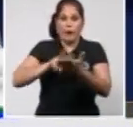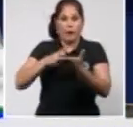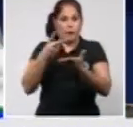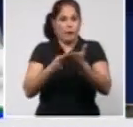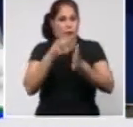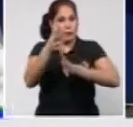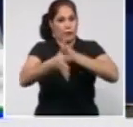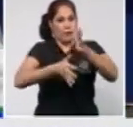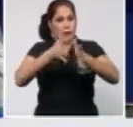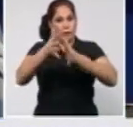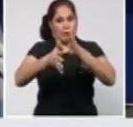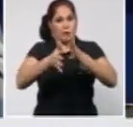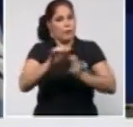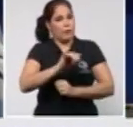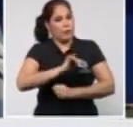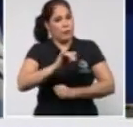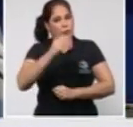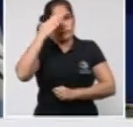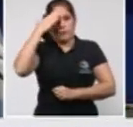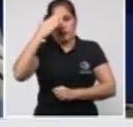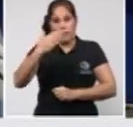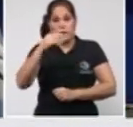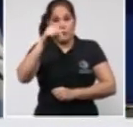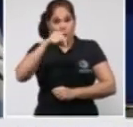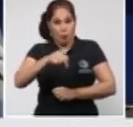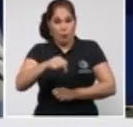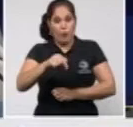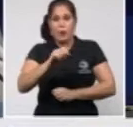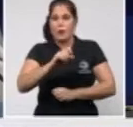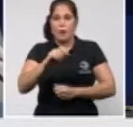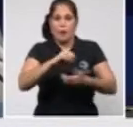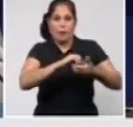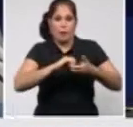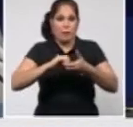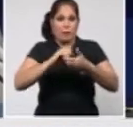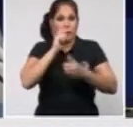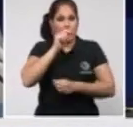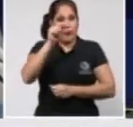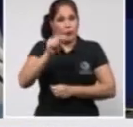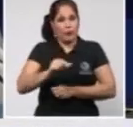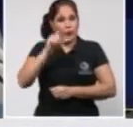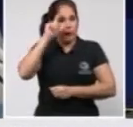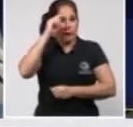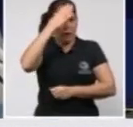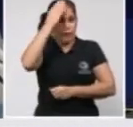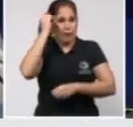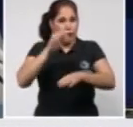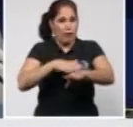interpreter, and good morning to everyone tuned in to this briefing.